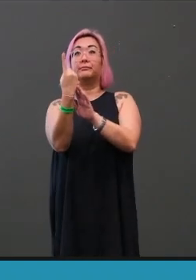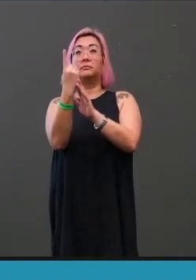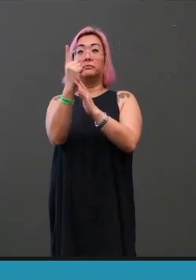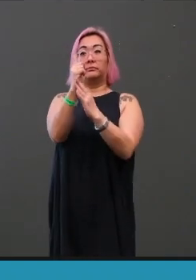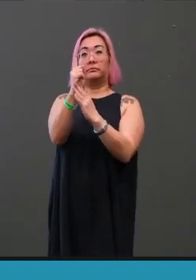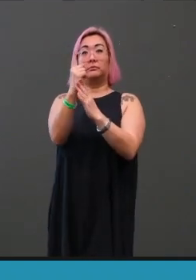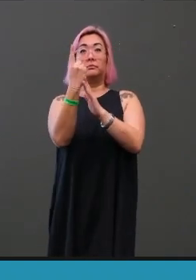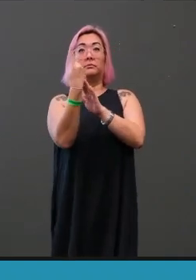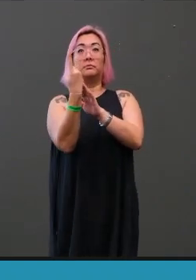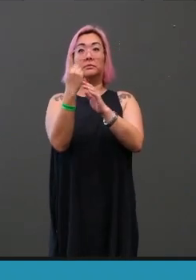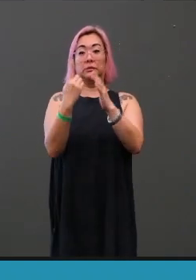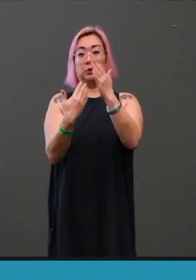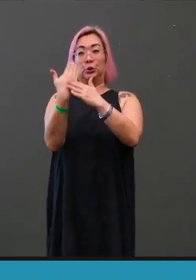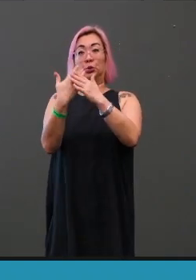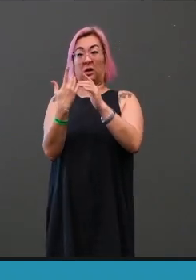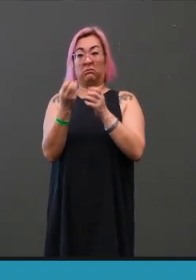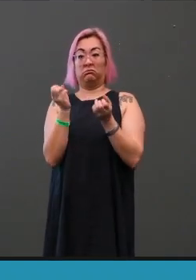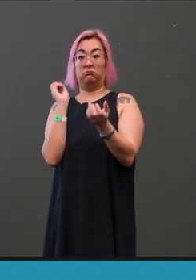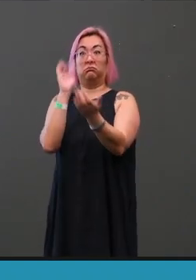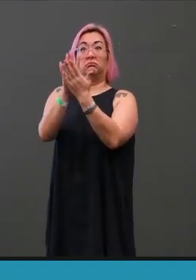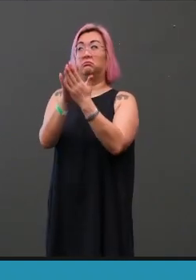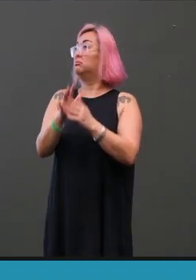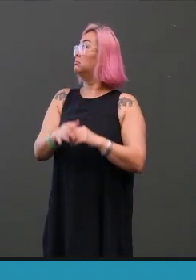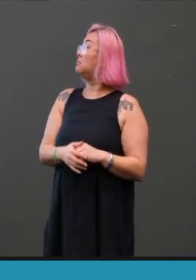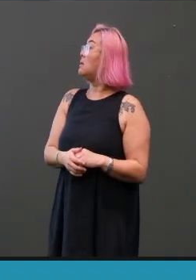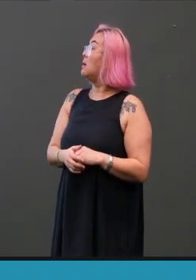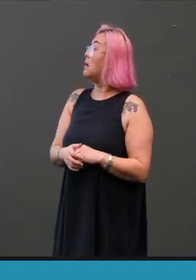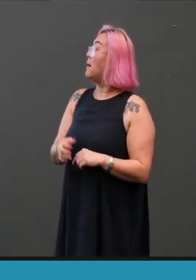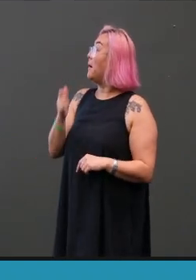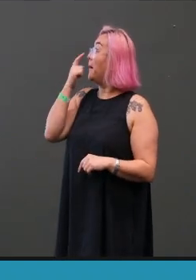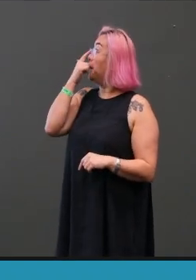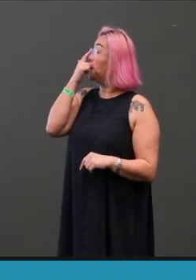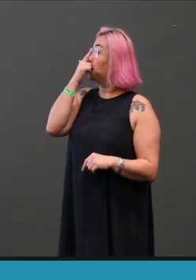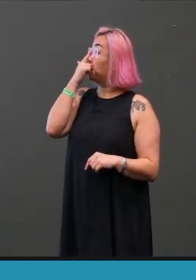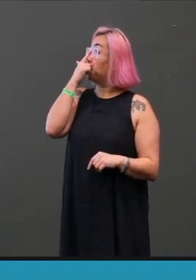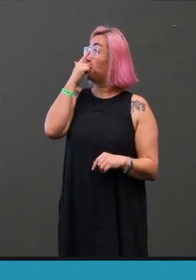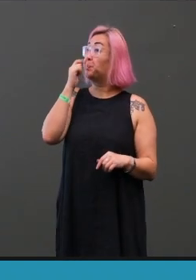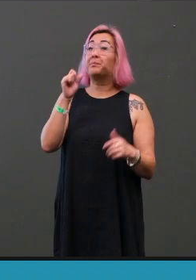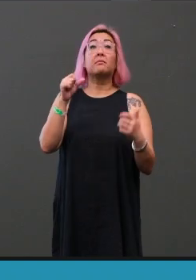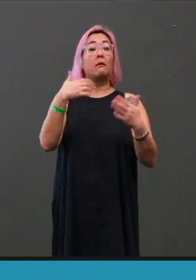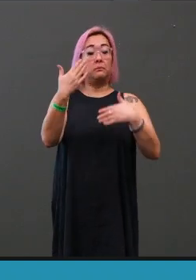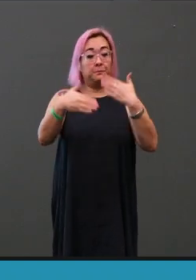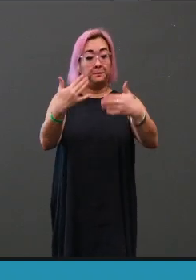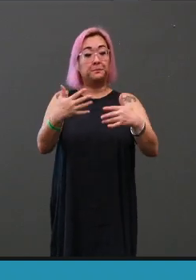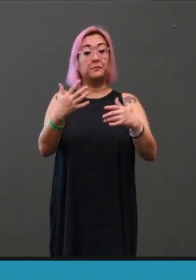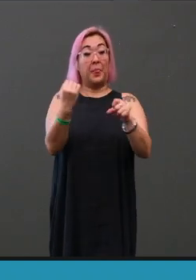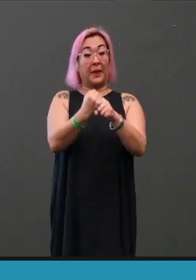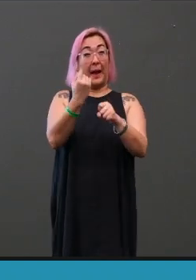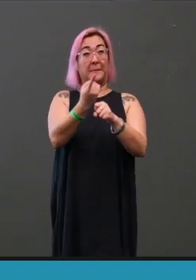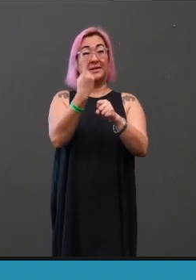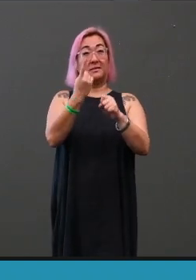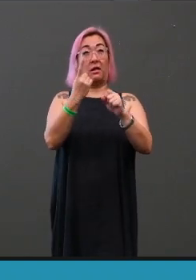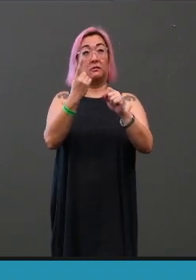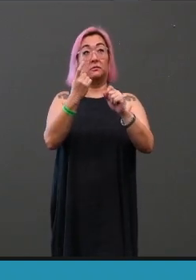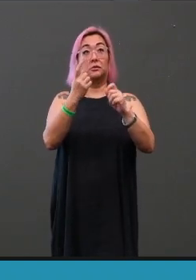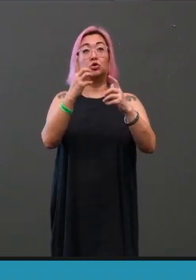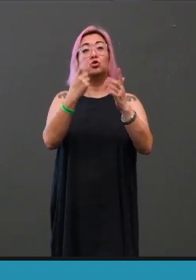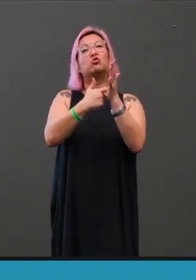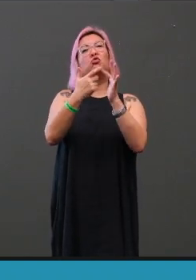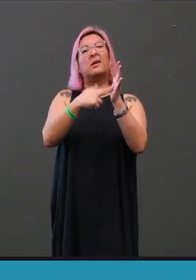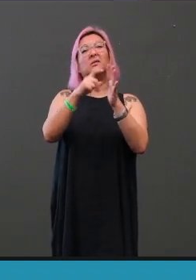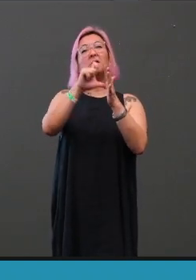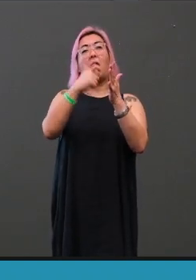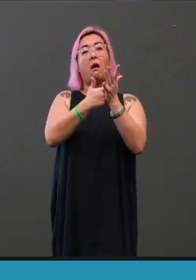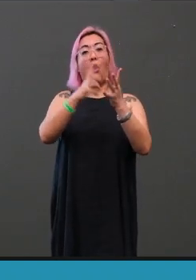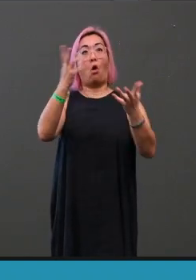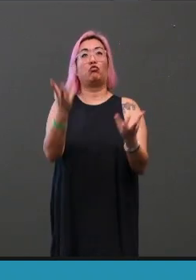sprites. So, and then getting the game to rendered is somewhat easy depending on what you're using. If